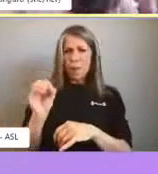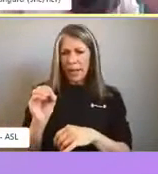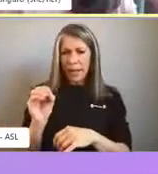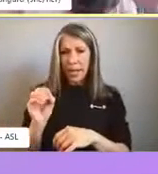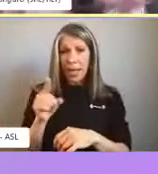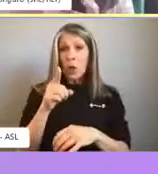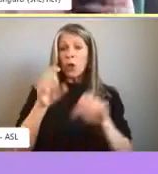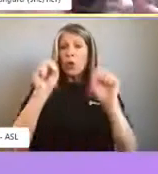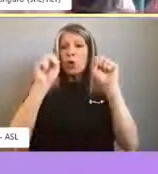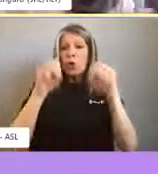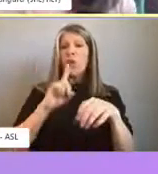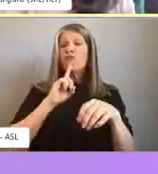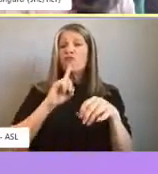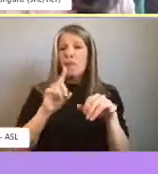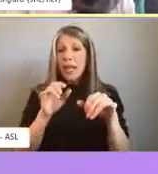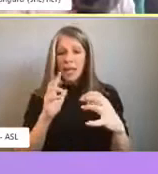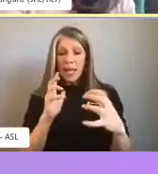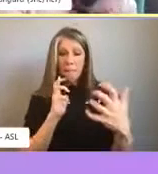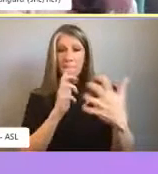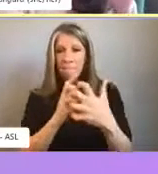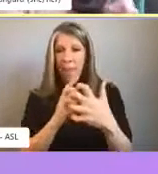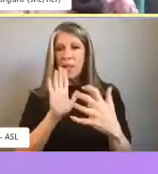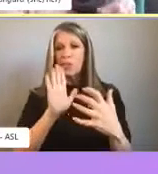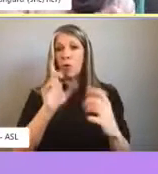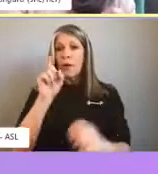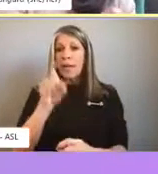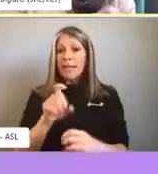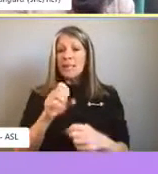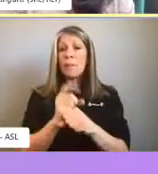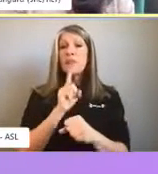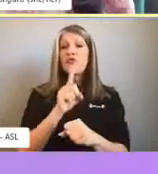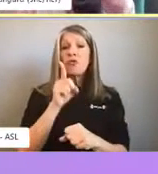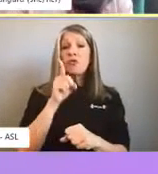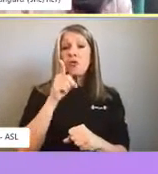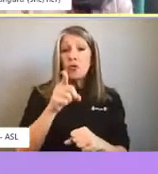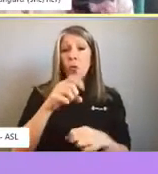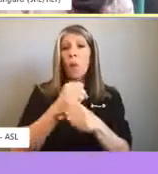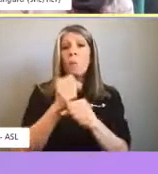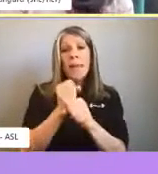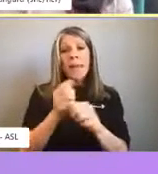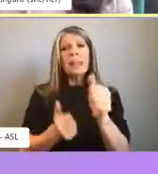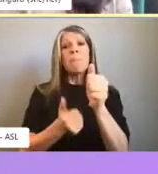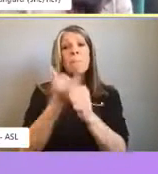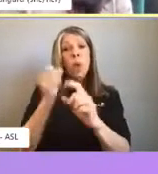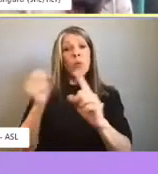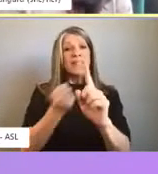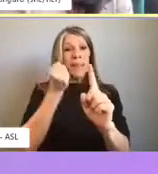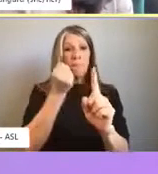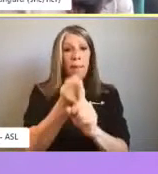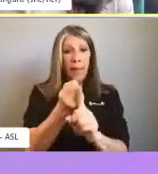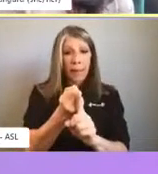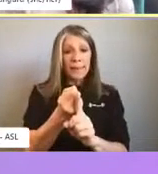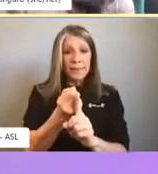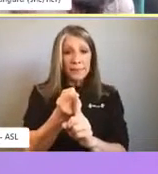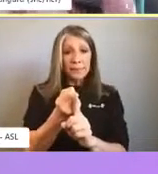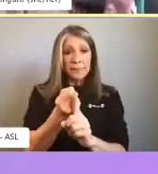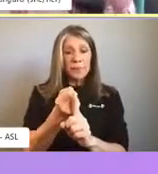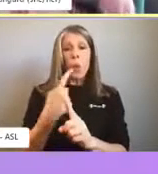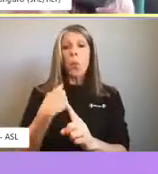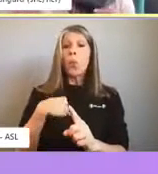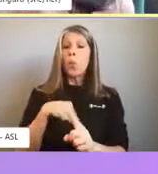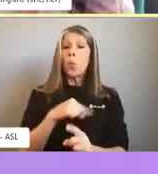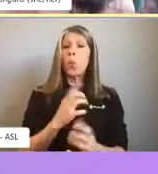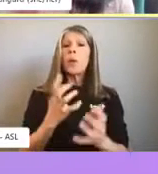You can scale this to fit your needs to make sure you are making the most impact. We want